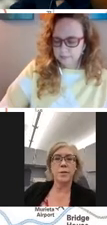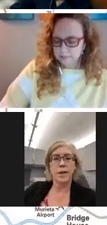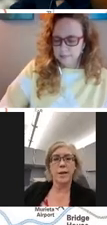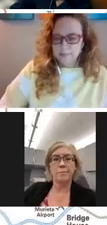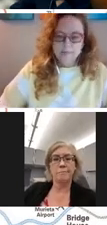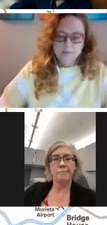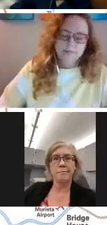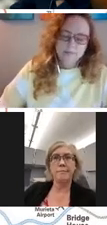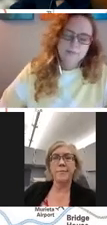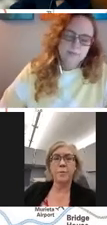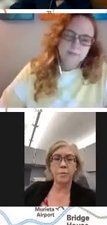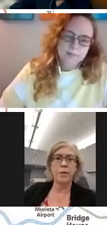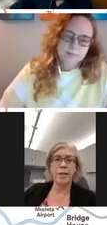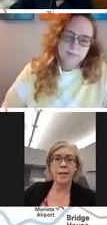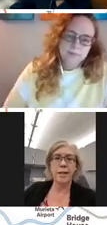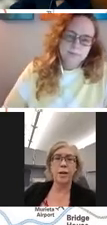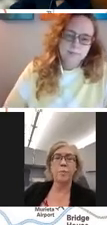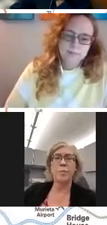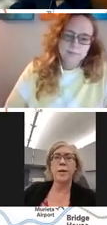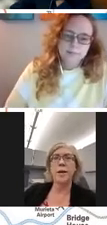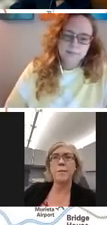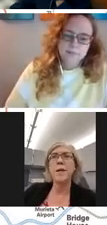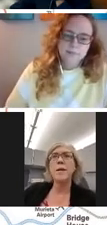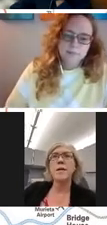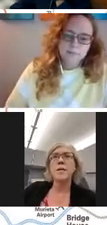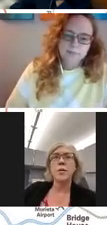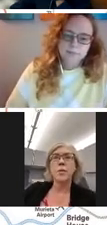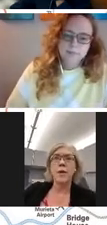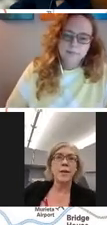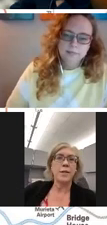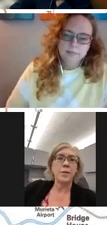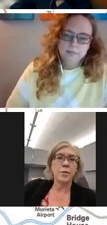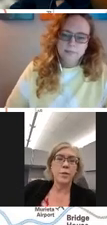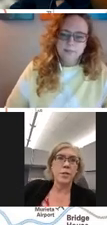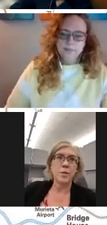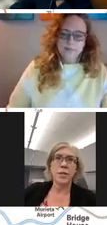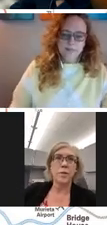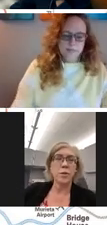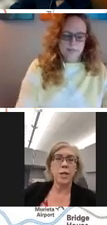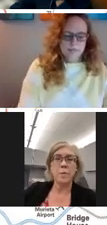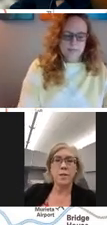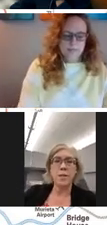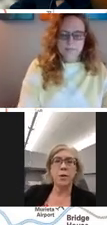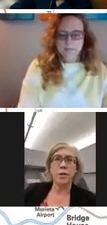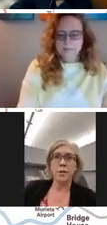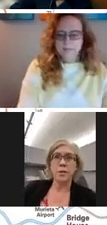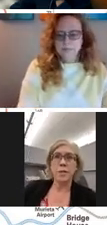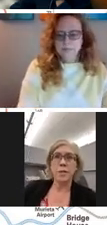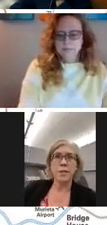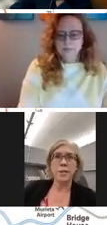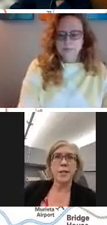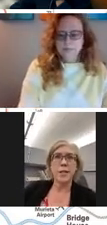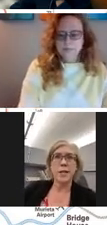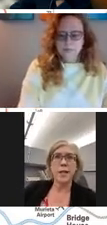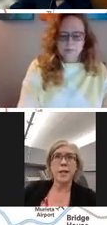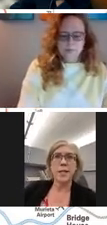those that really need the help. So we've had individuals, there was an individual that came into our